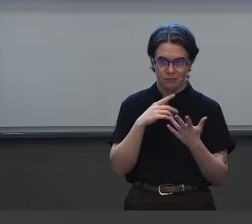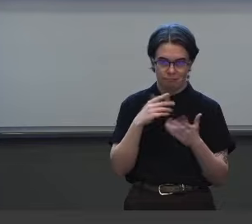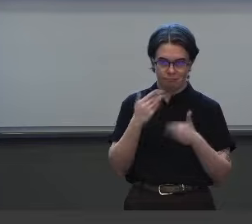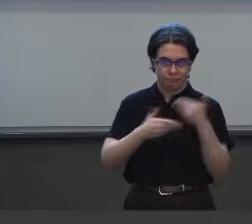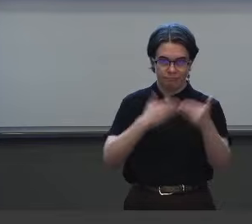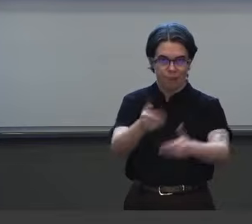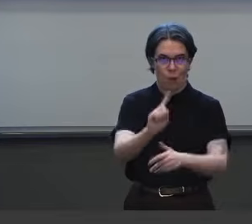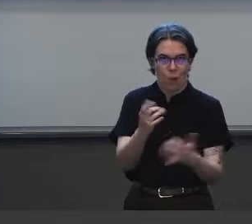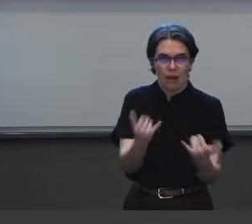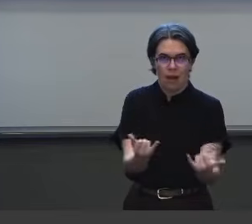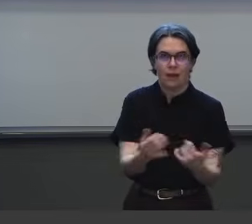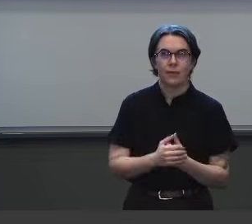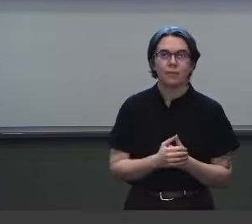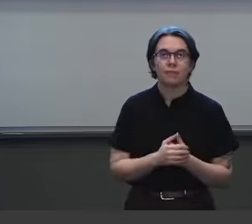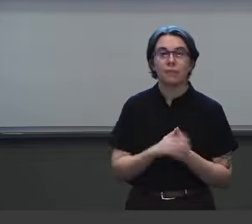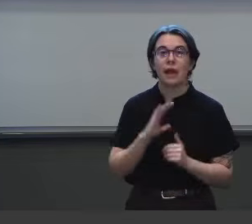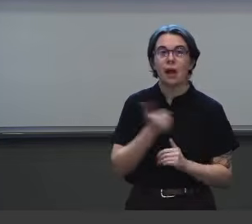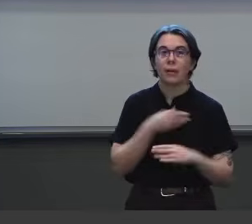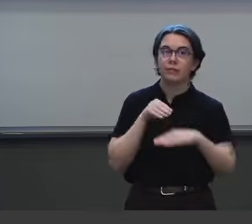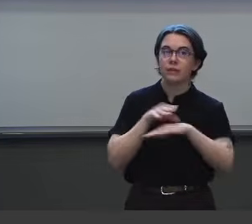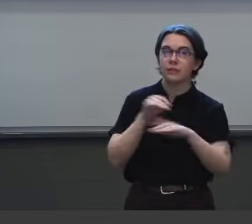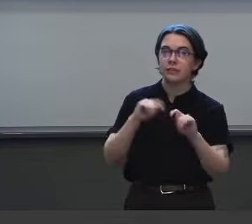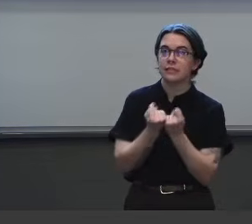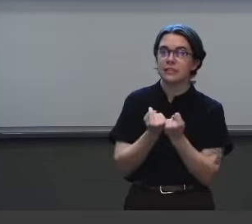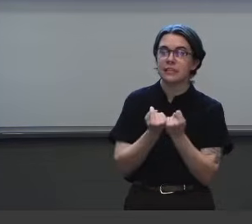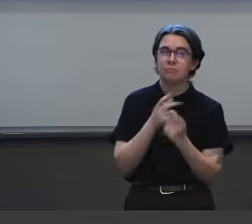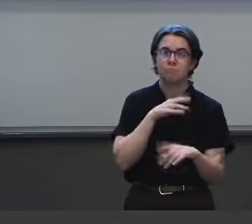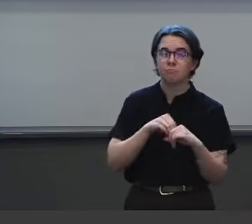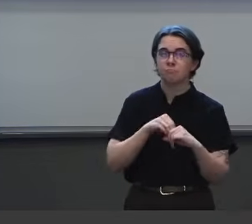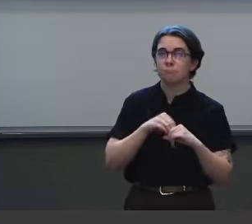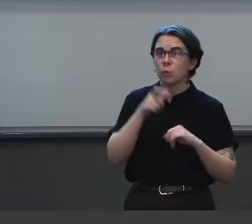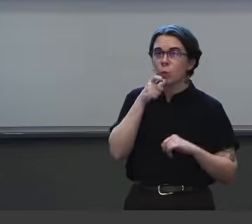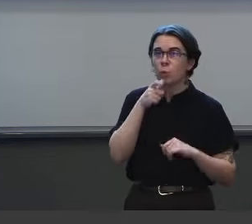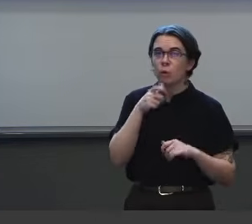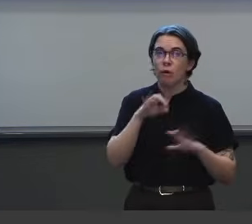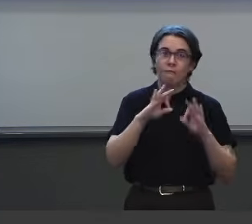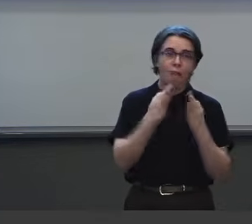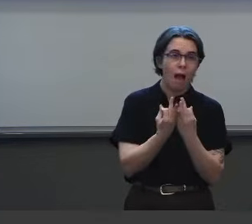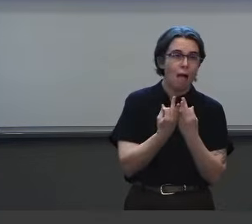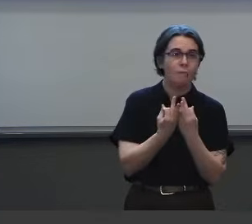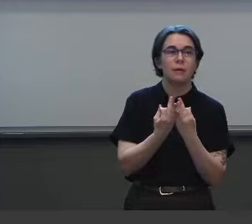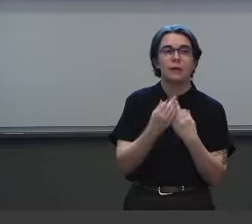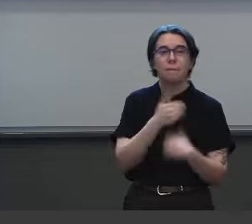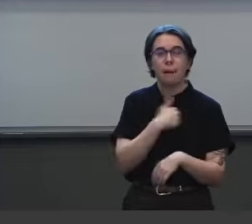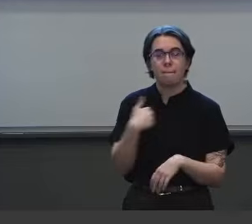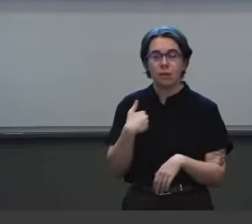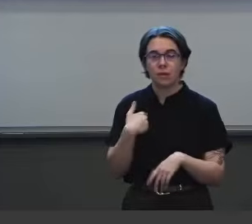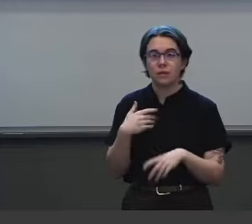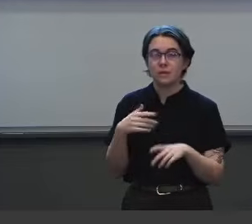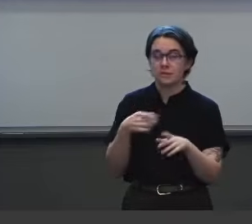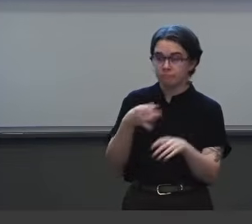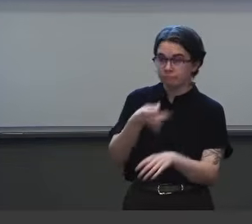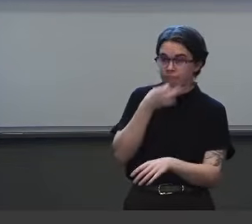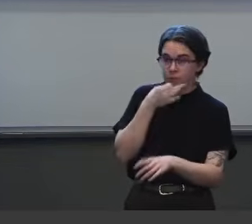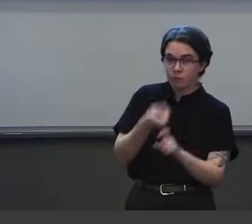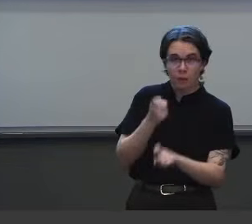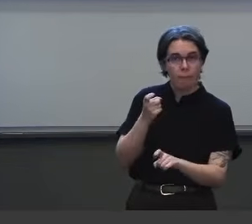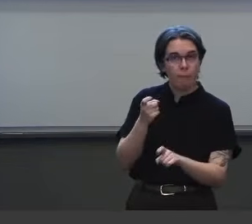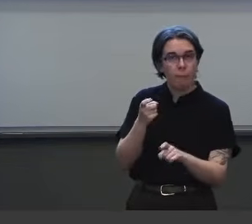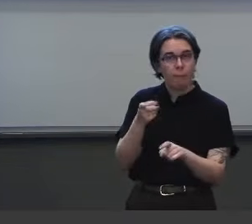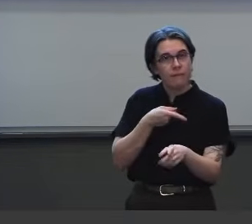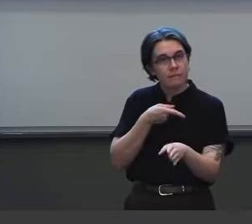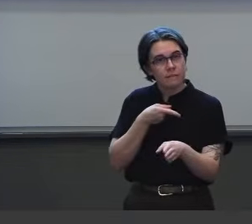advisory team, which is made up of family members, experts from the field, and autistic individuals with